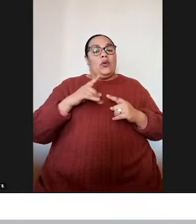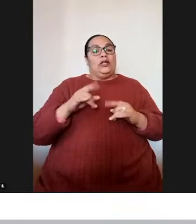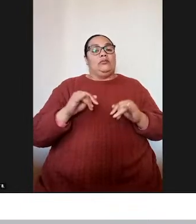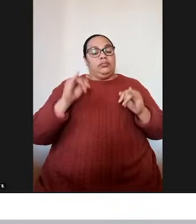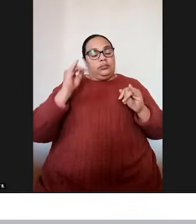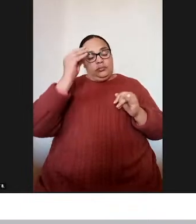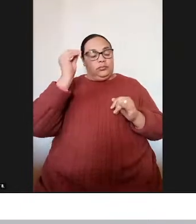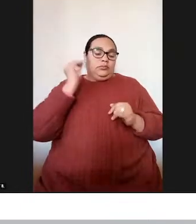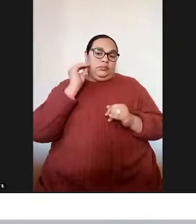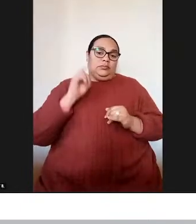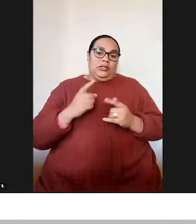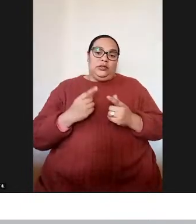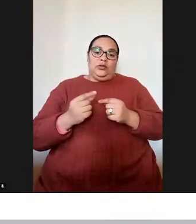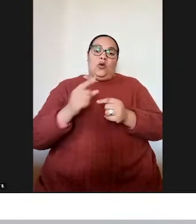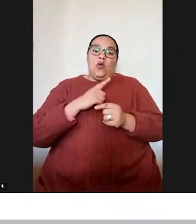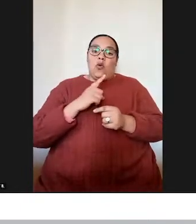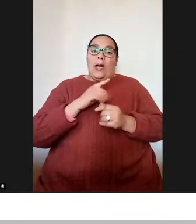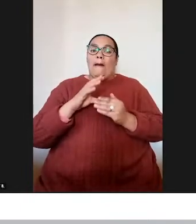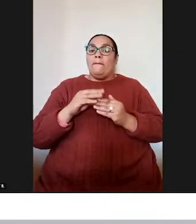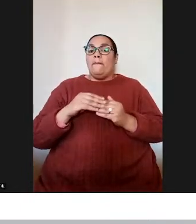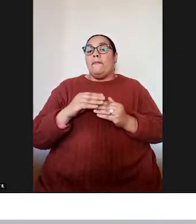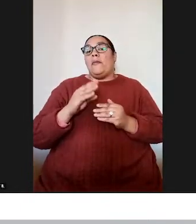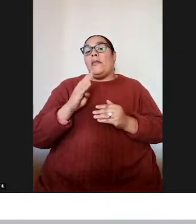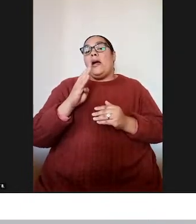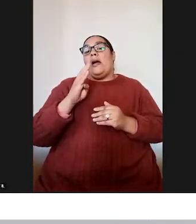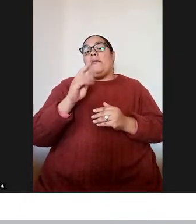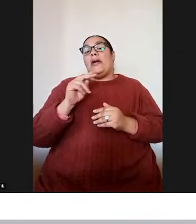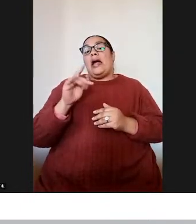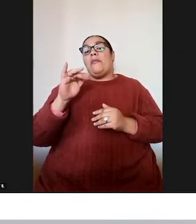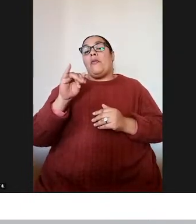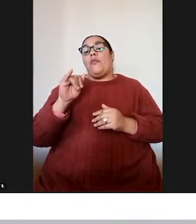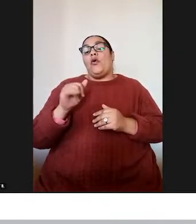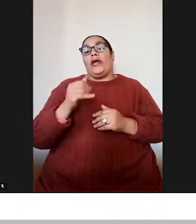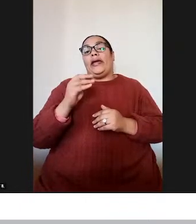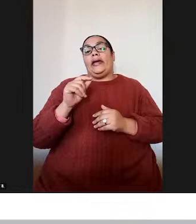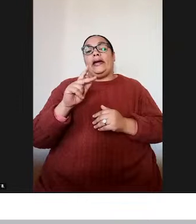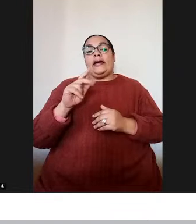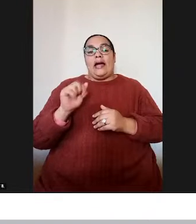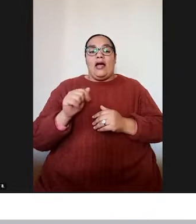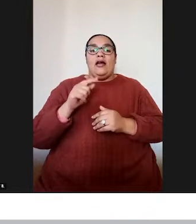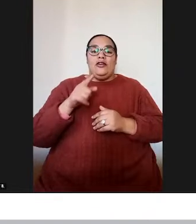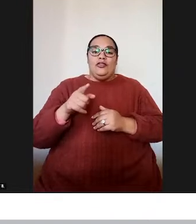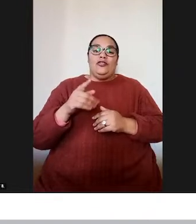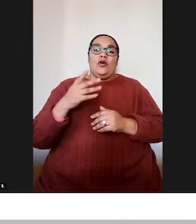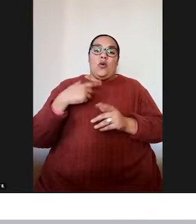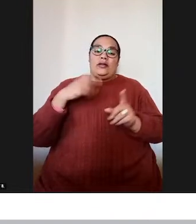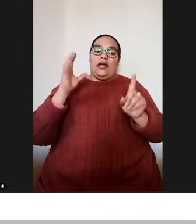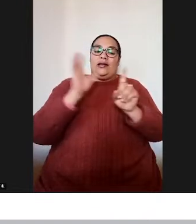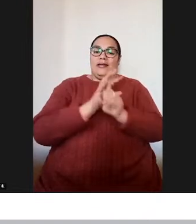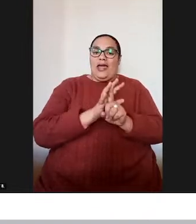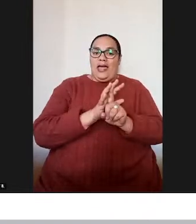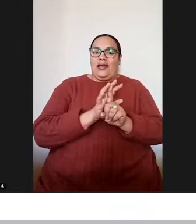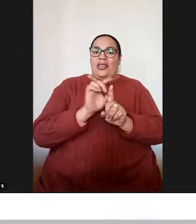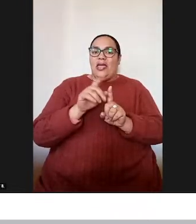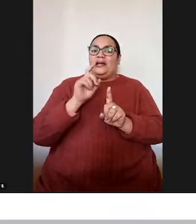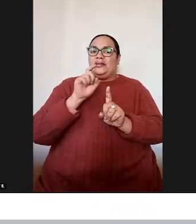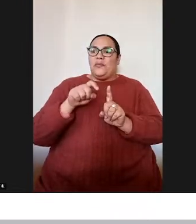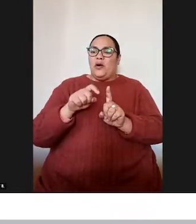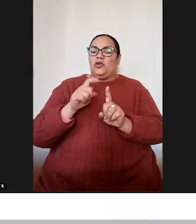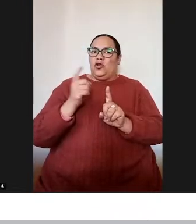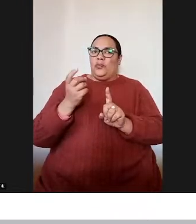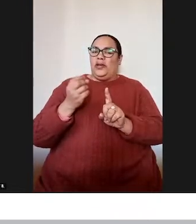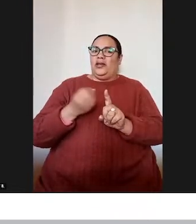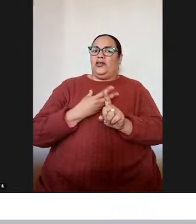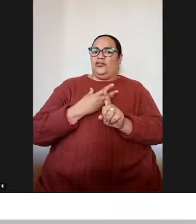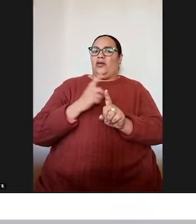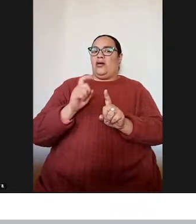account. The fact that Member Makamba Pocha was attacked should raise alarms. Thank you, Chair. Thank